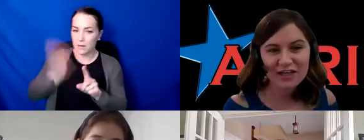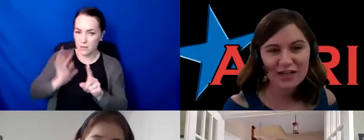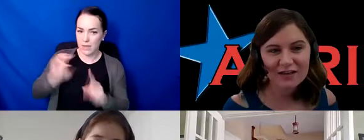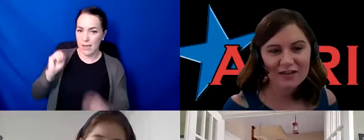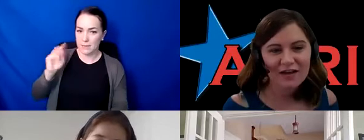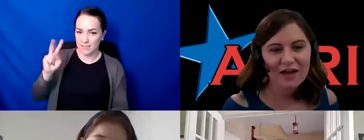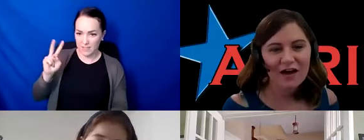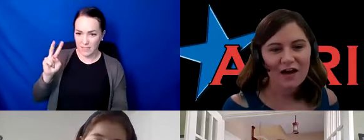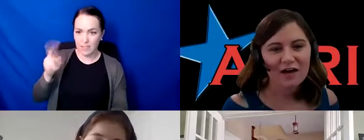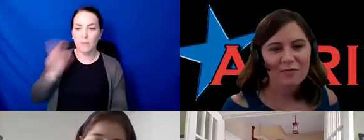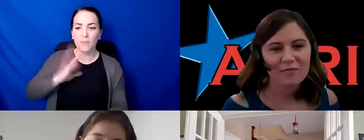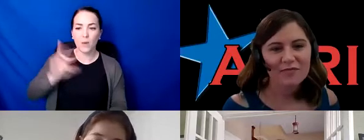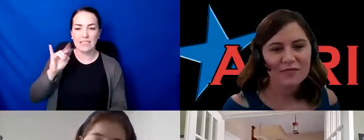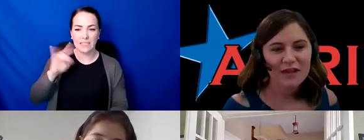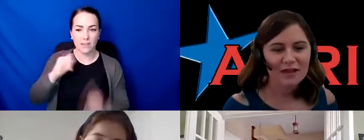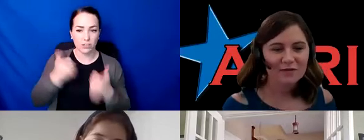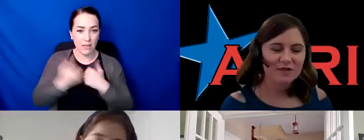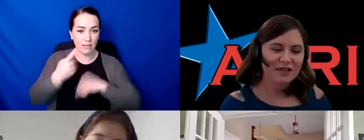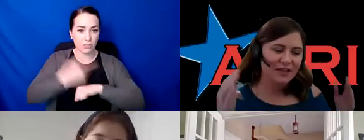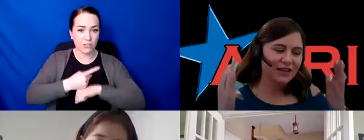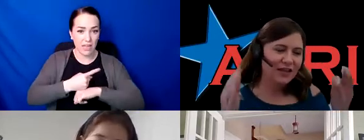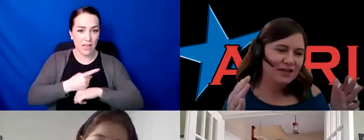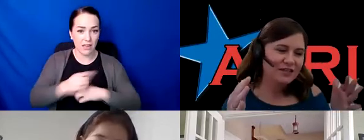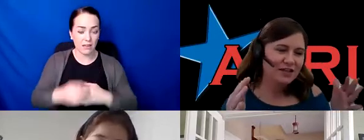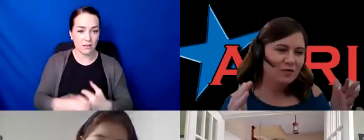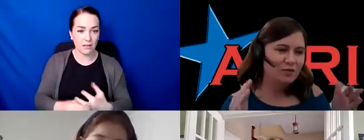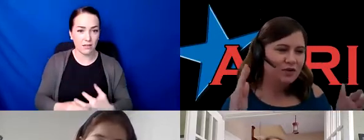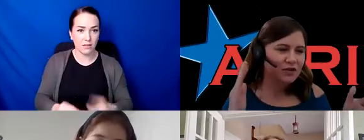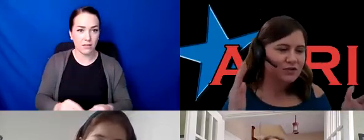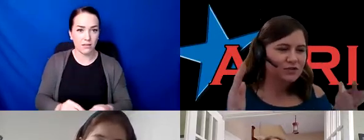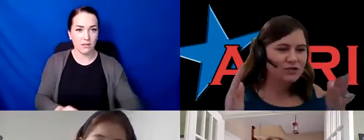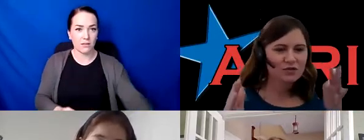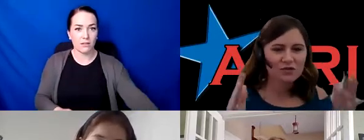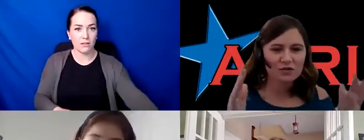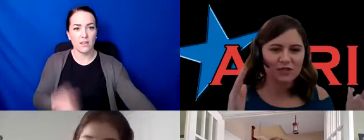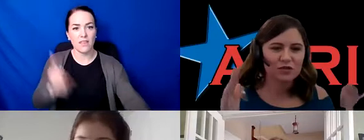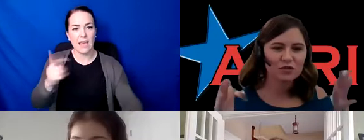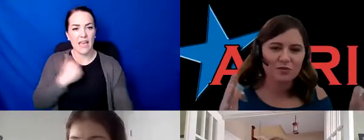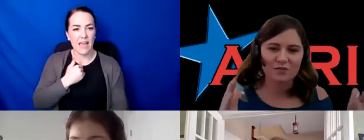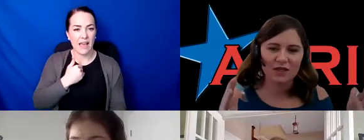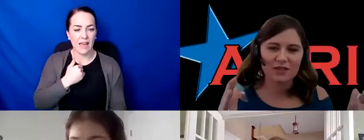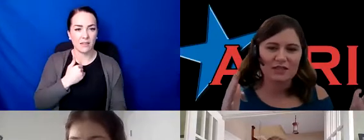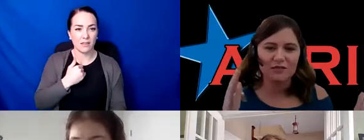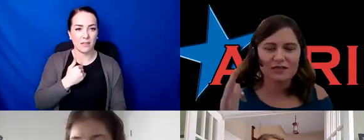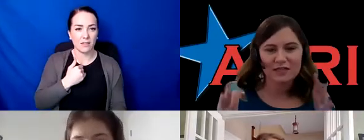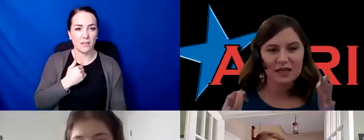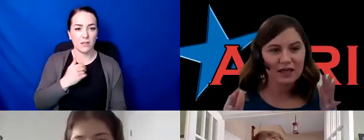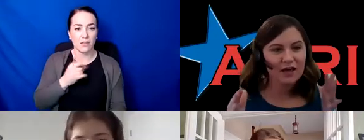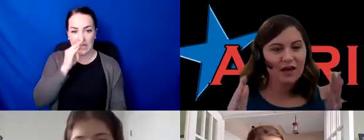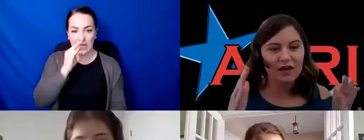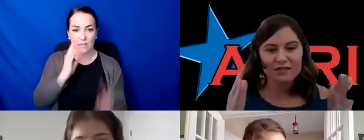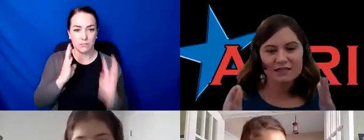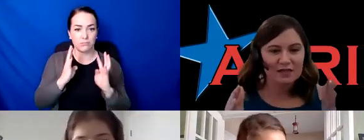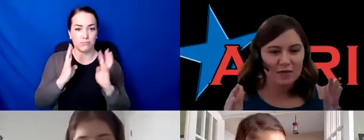Challenge Day, and it was where they like lined up two groups of kids, and they would